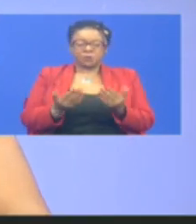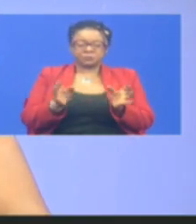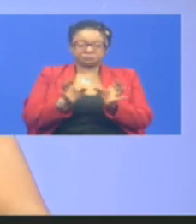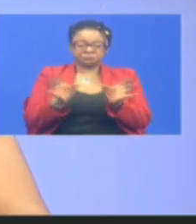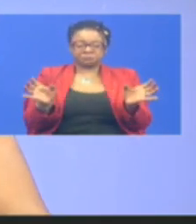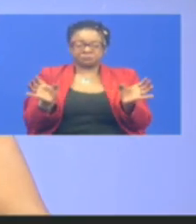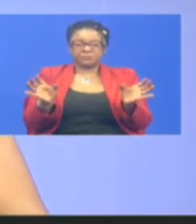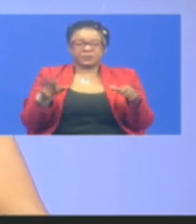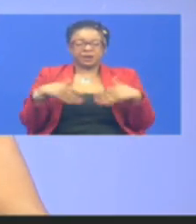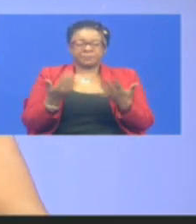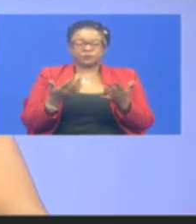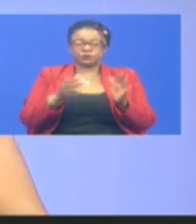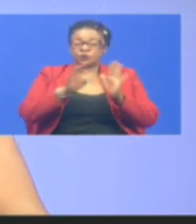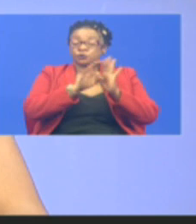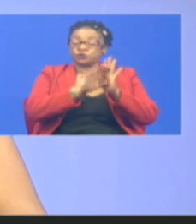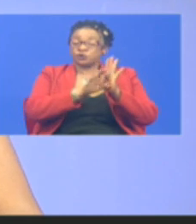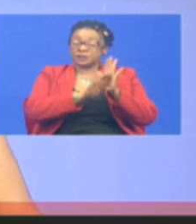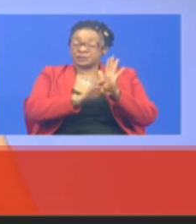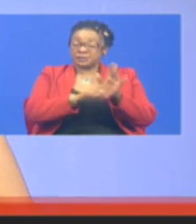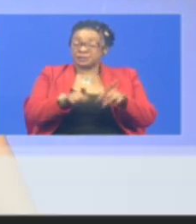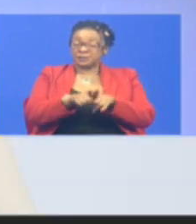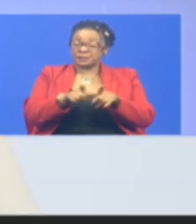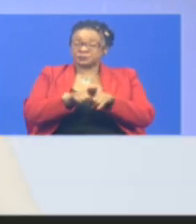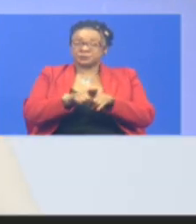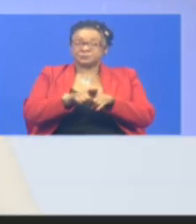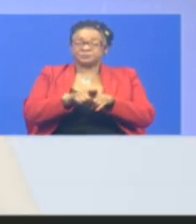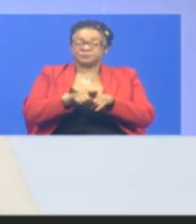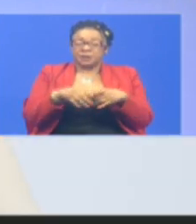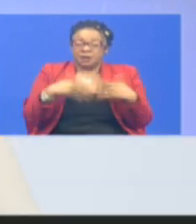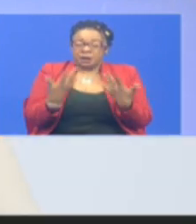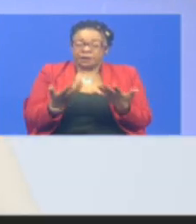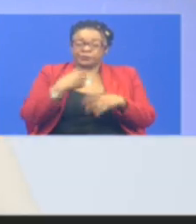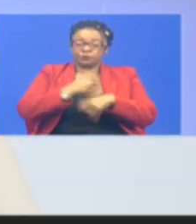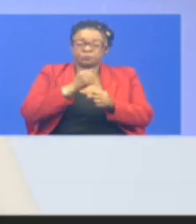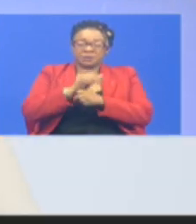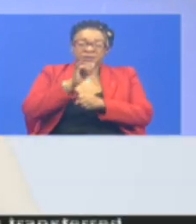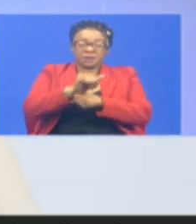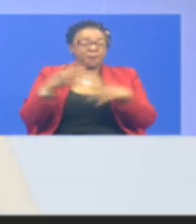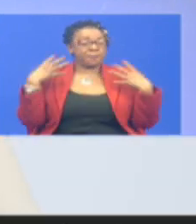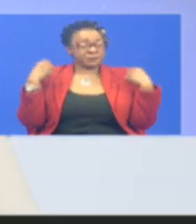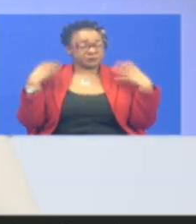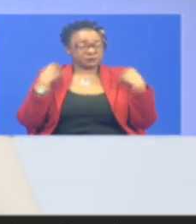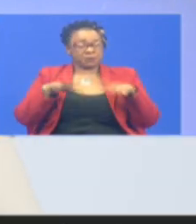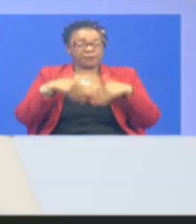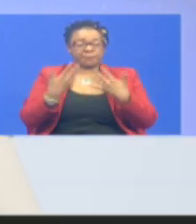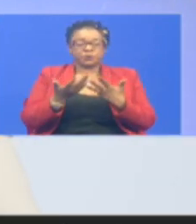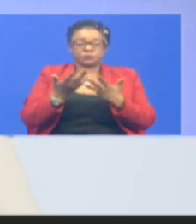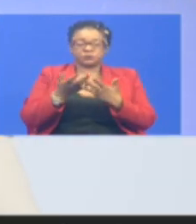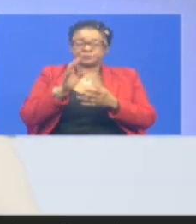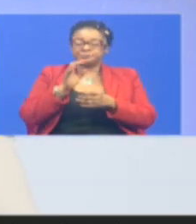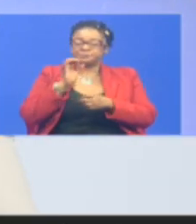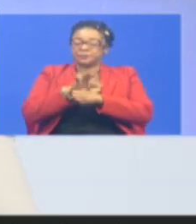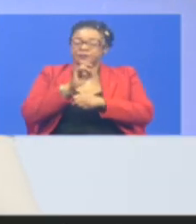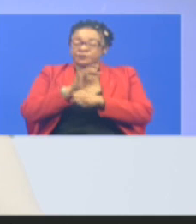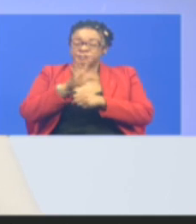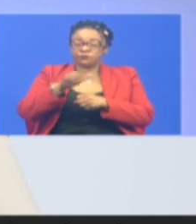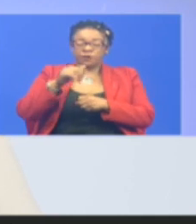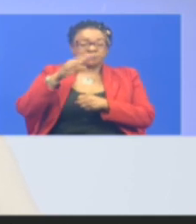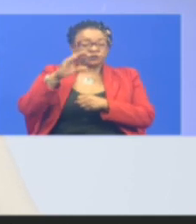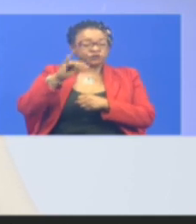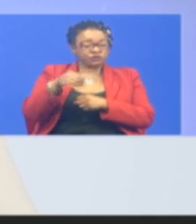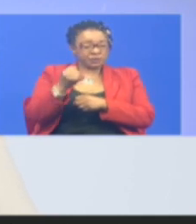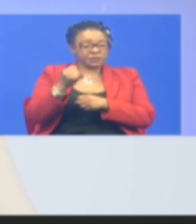the constitutionality and practicality of Chief Justice David Maraga's advice to President Uhuru Kenyatta